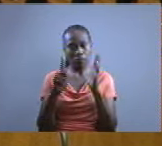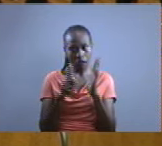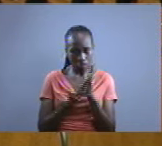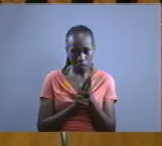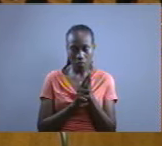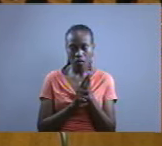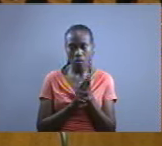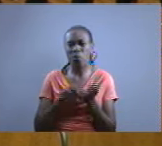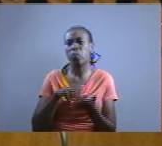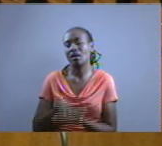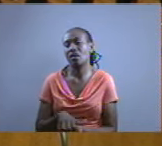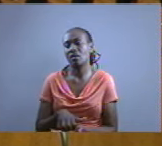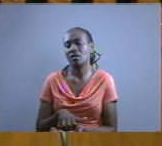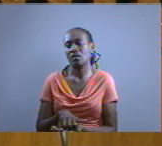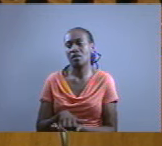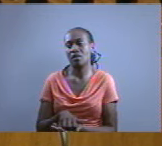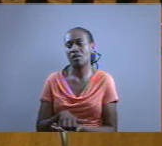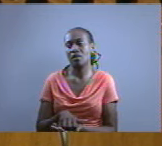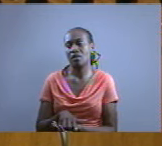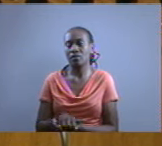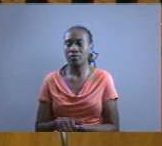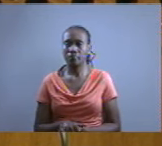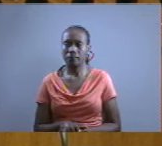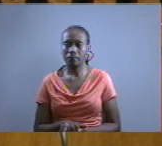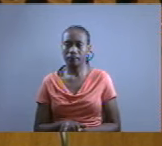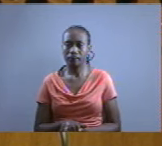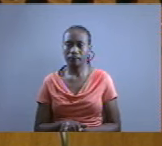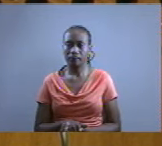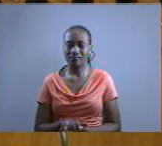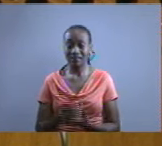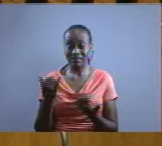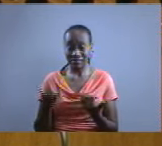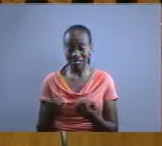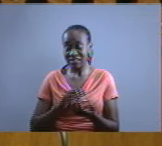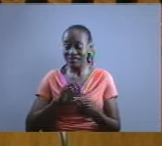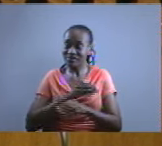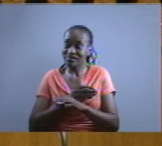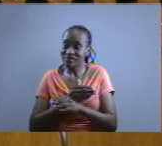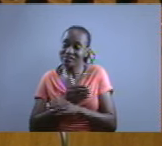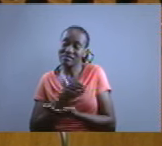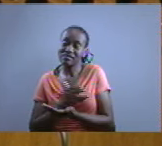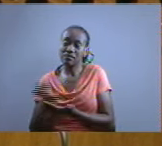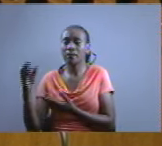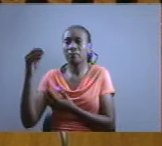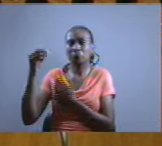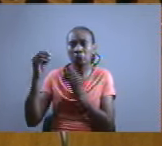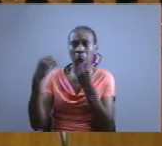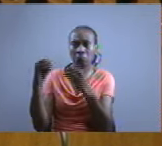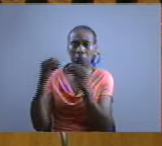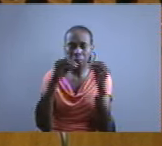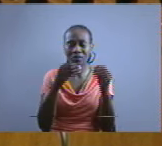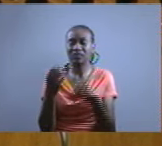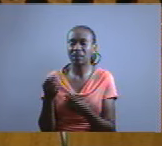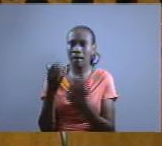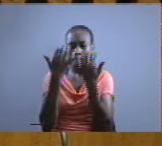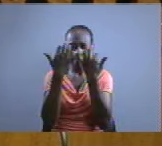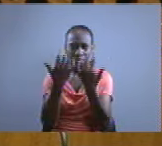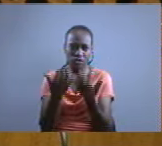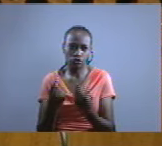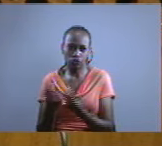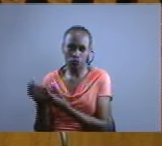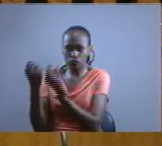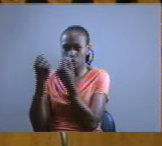teeth. Even the fines are set so low that some employers go to an extent of budgeting for them